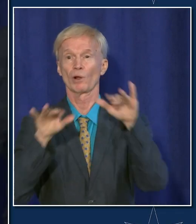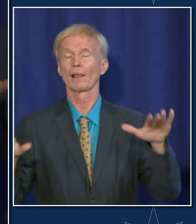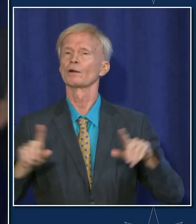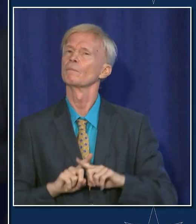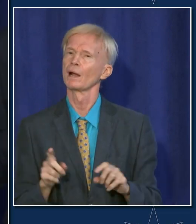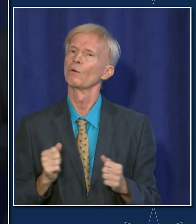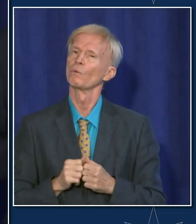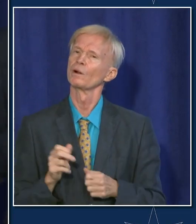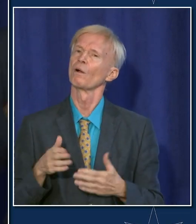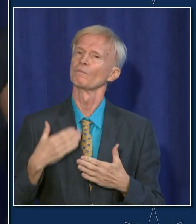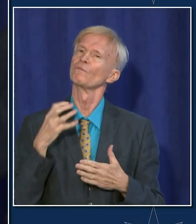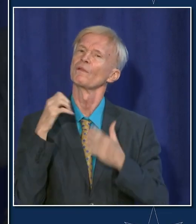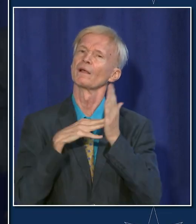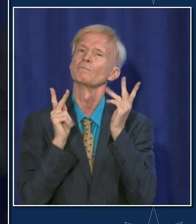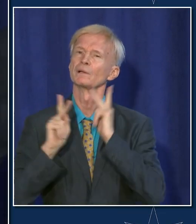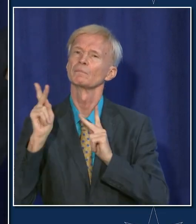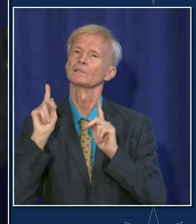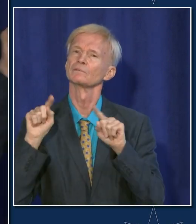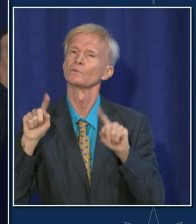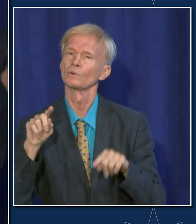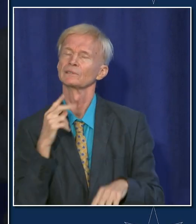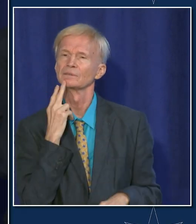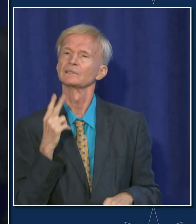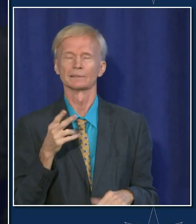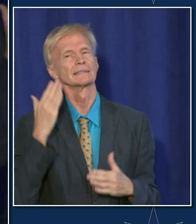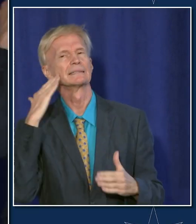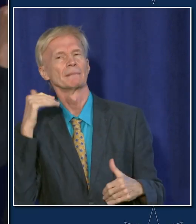attending Lollapalooza, we would expect to see some cases.